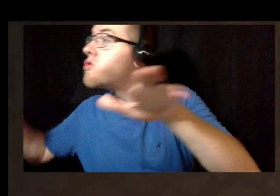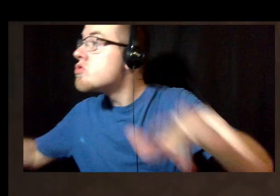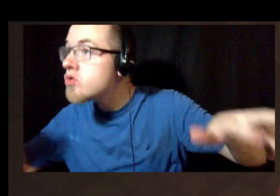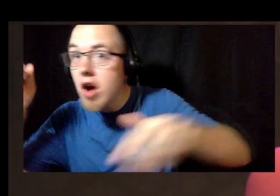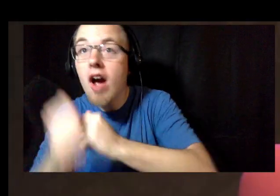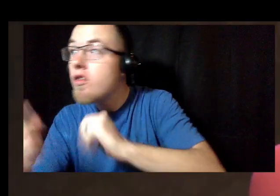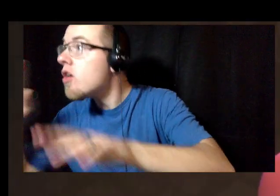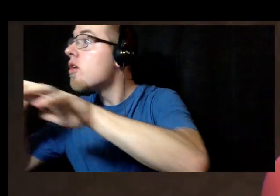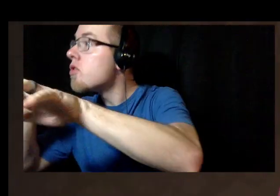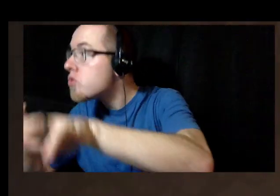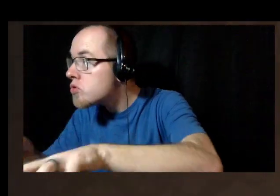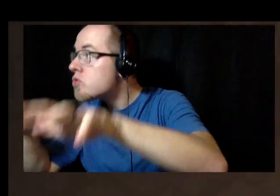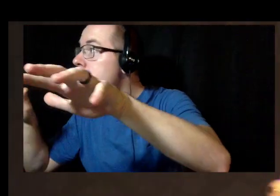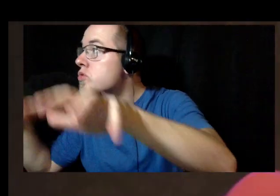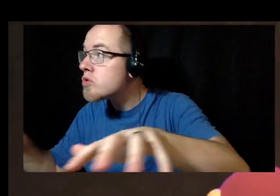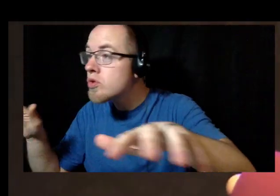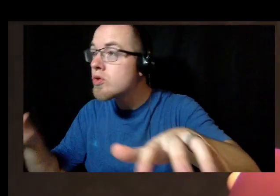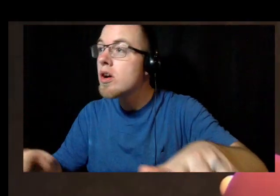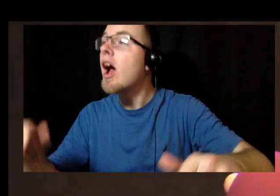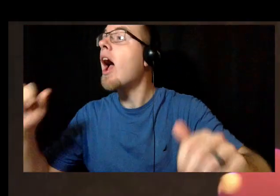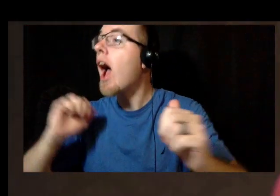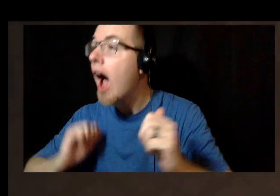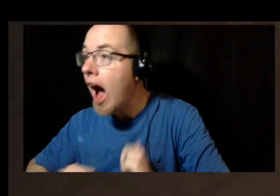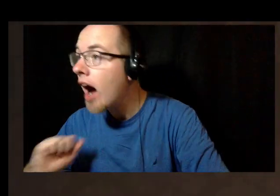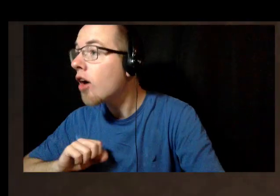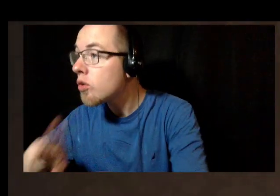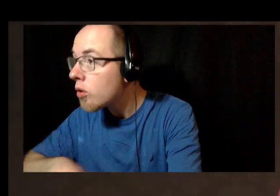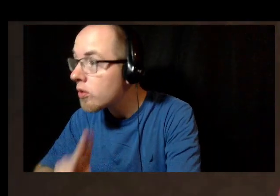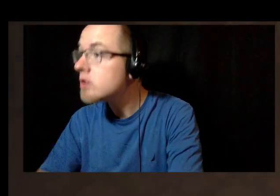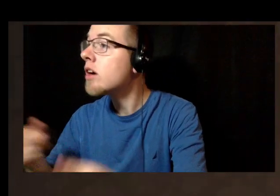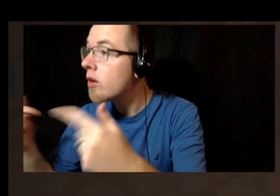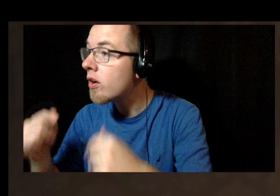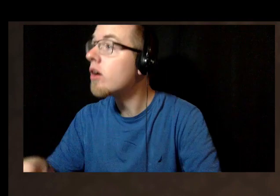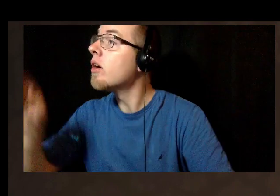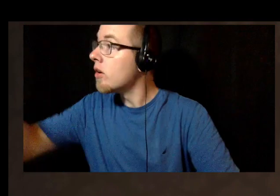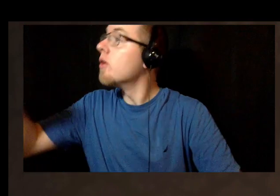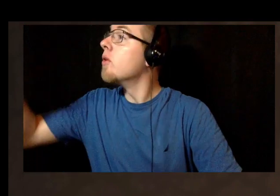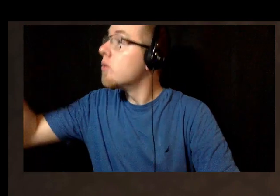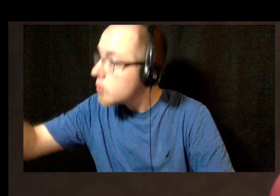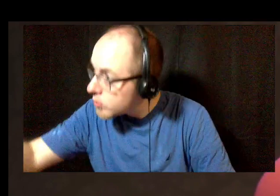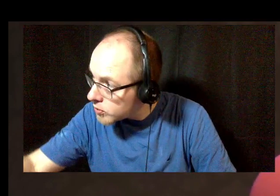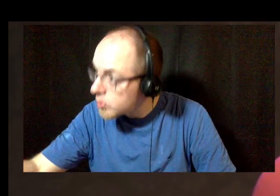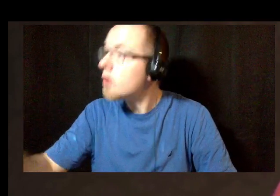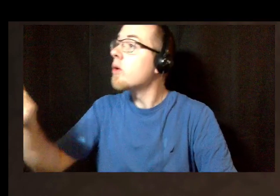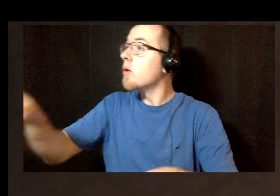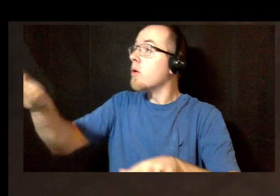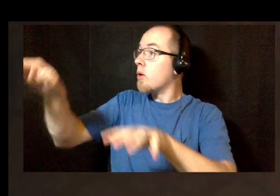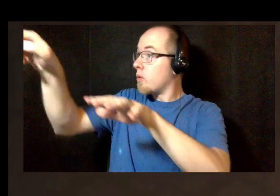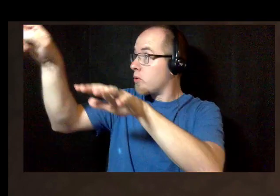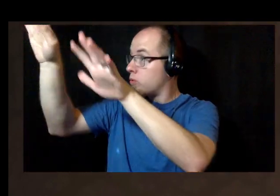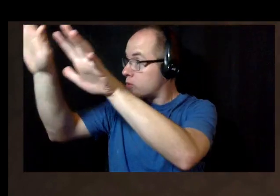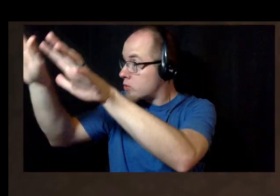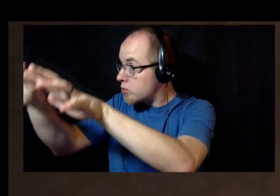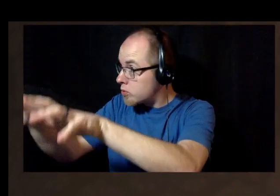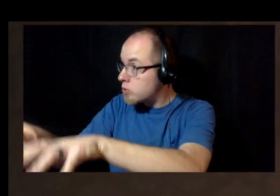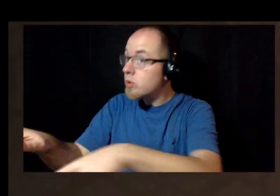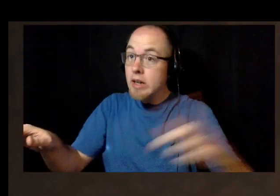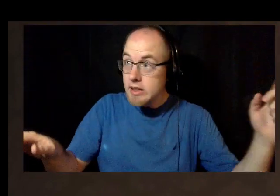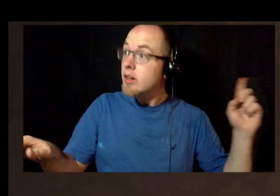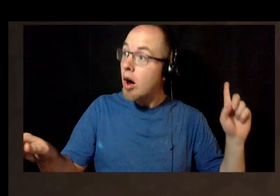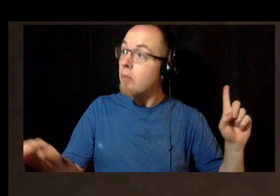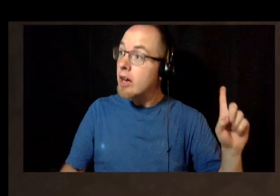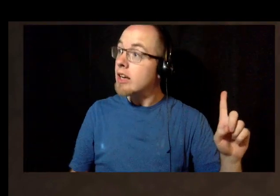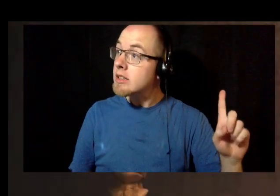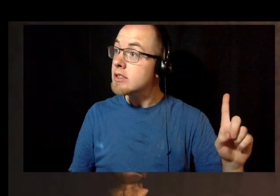coming! Act normal, he's coming! Put it down! Put it down, he's